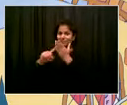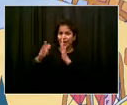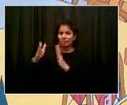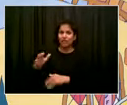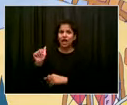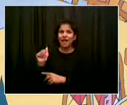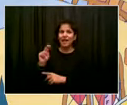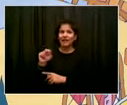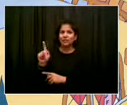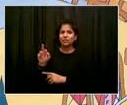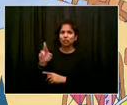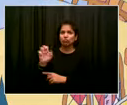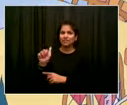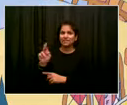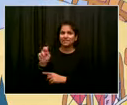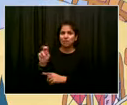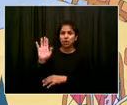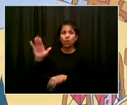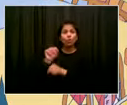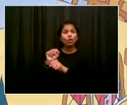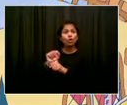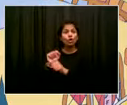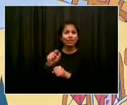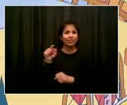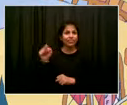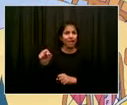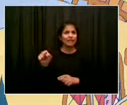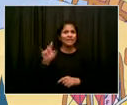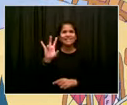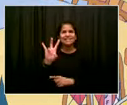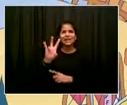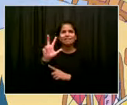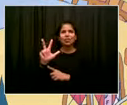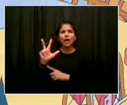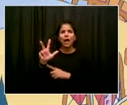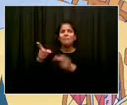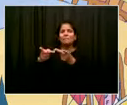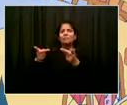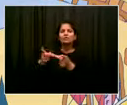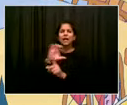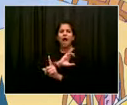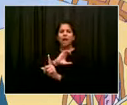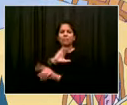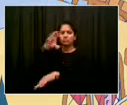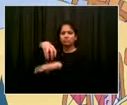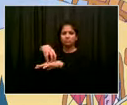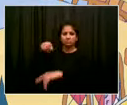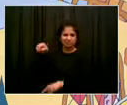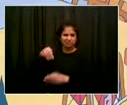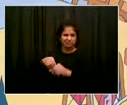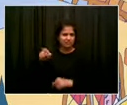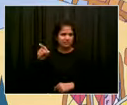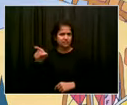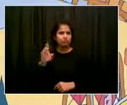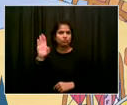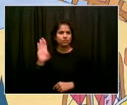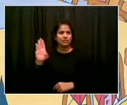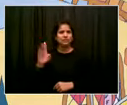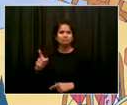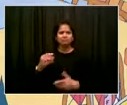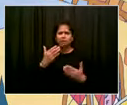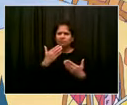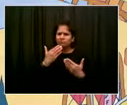all the men and women of the 7-3 precinct, all the members of NYPD doing great work, working with the community. This is a